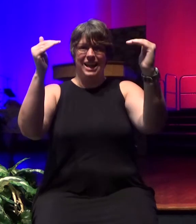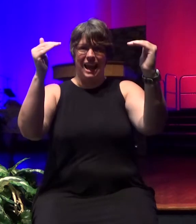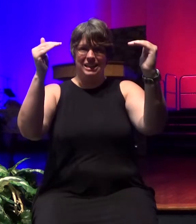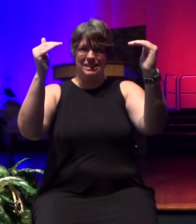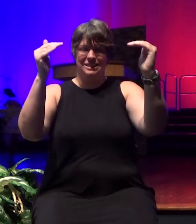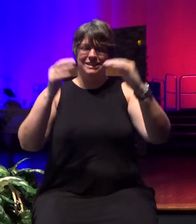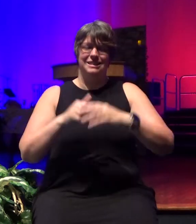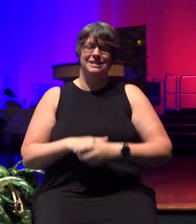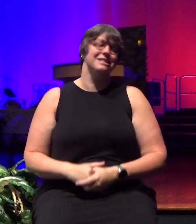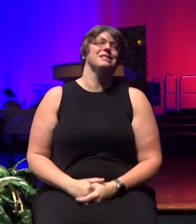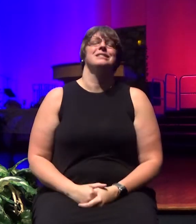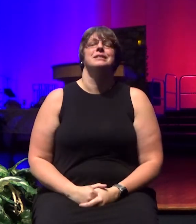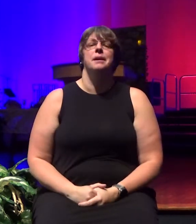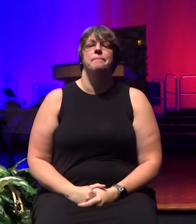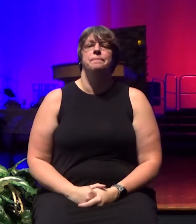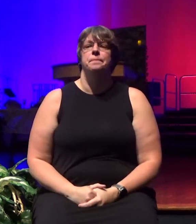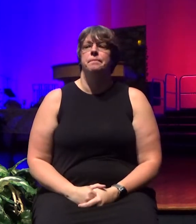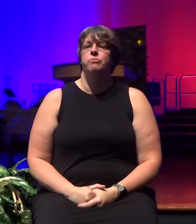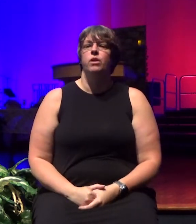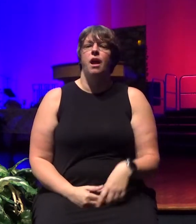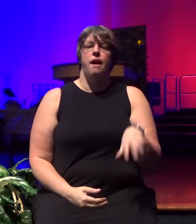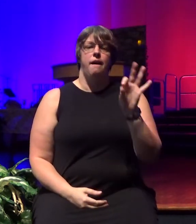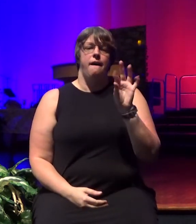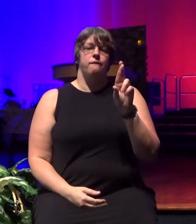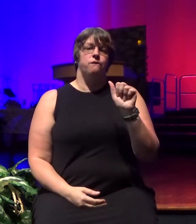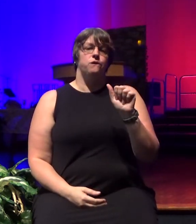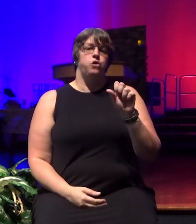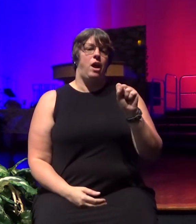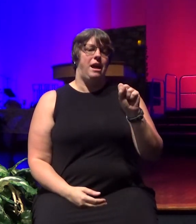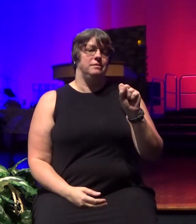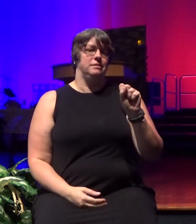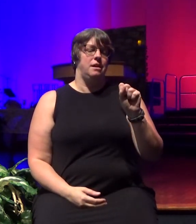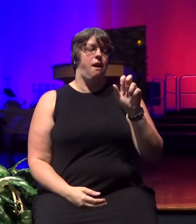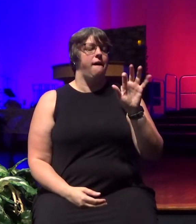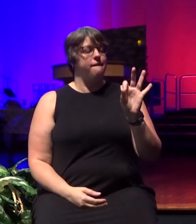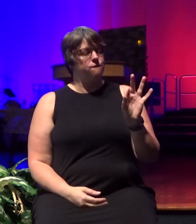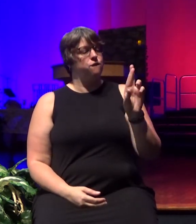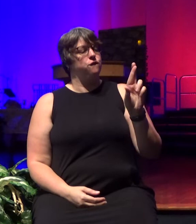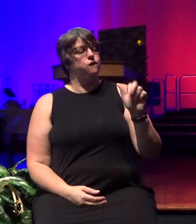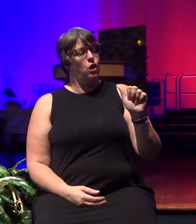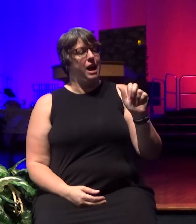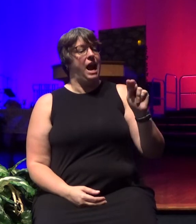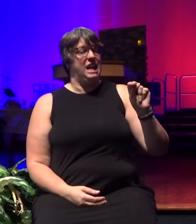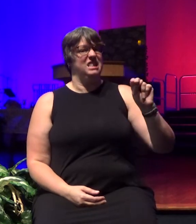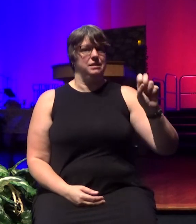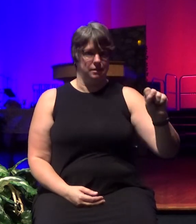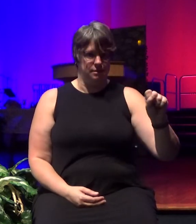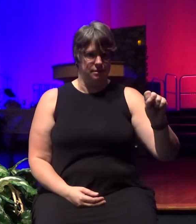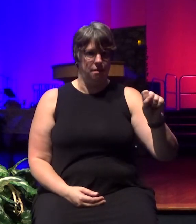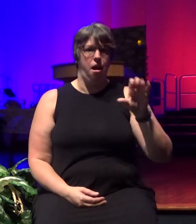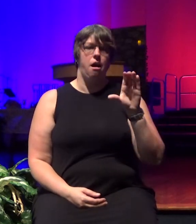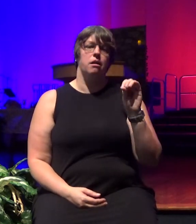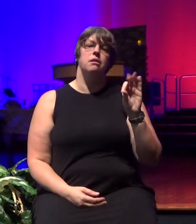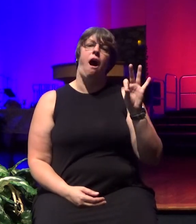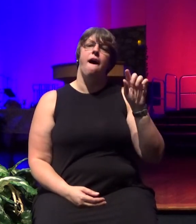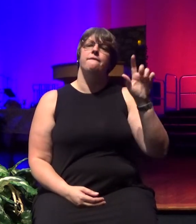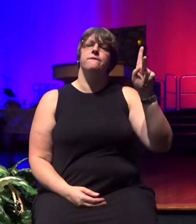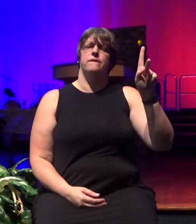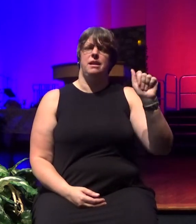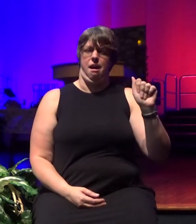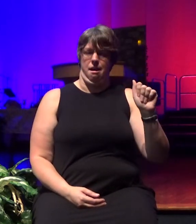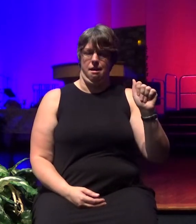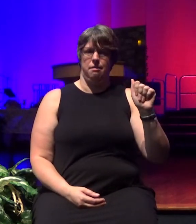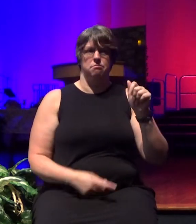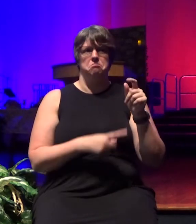and ushers us into a greater, grander experience of its power and